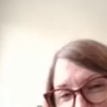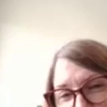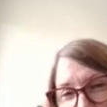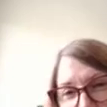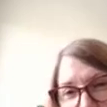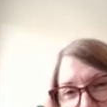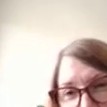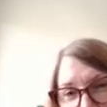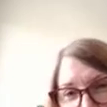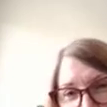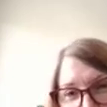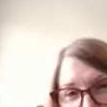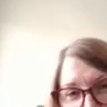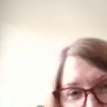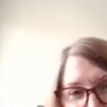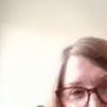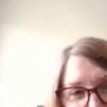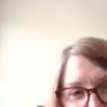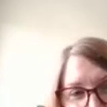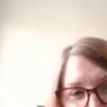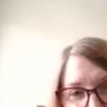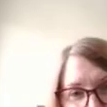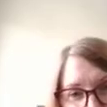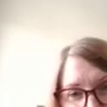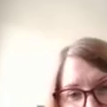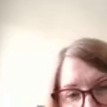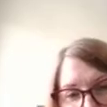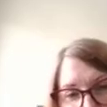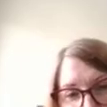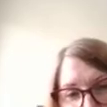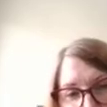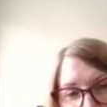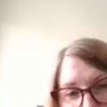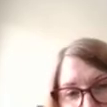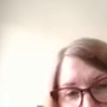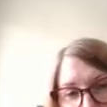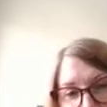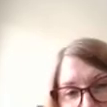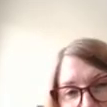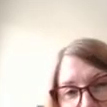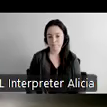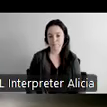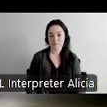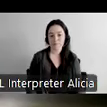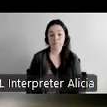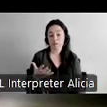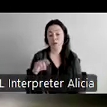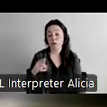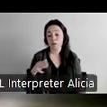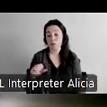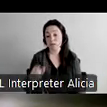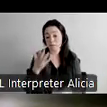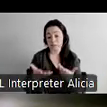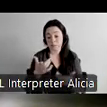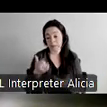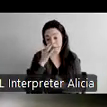Sean, It's on the city that's a website. It's at that would Baden be a Park. Baden That is Park, correct. right? Yeah, Yep, and that is Thomas, do Baden you Park. know if it might be too